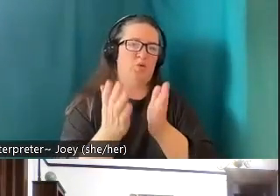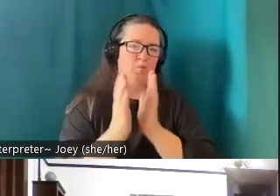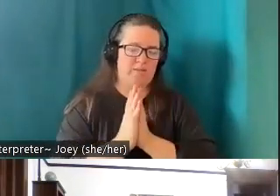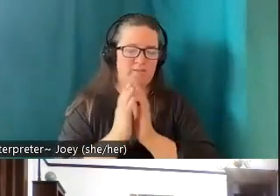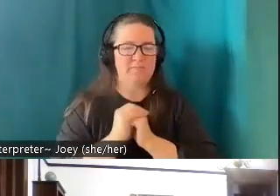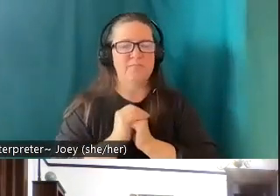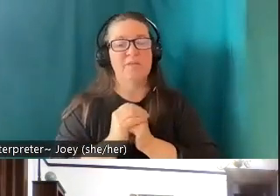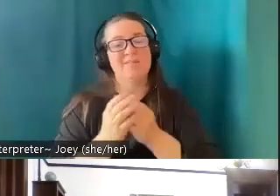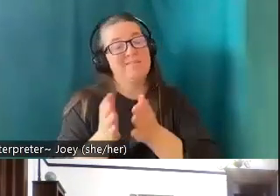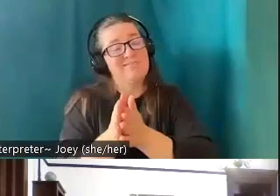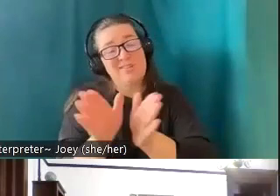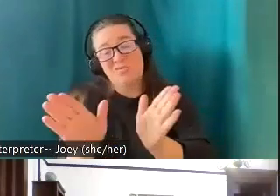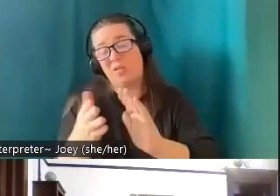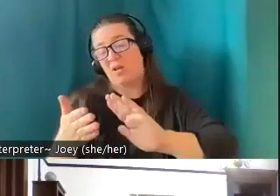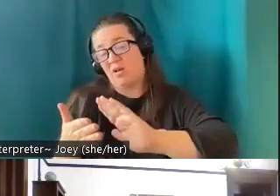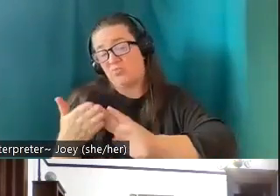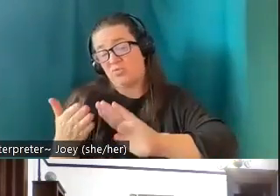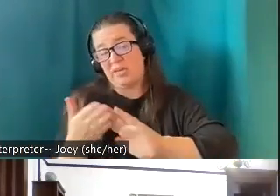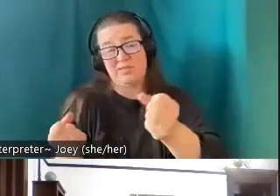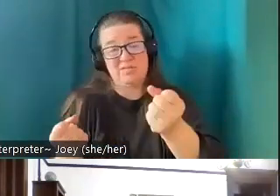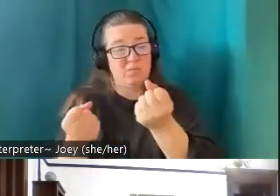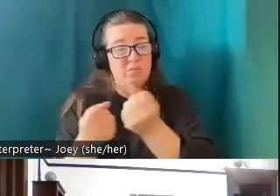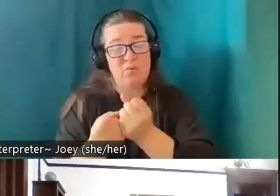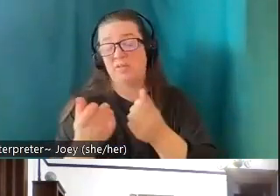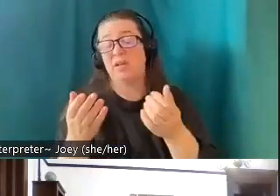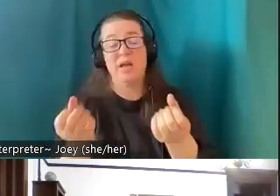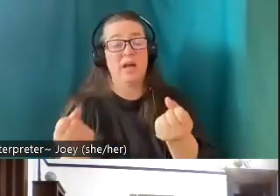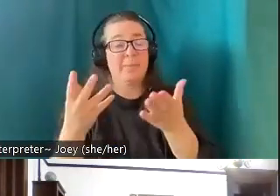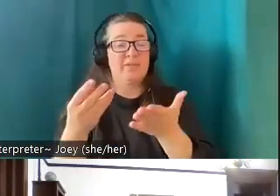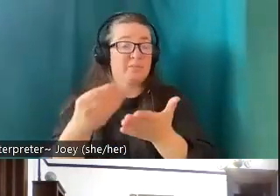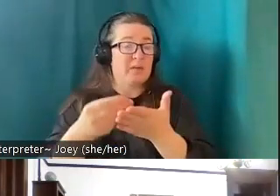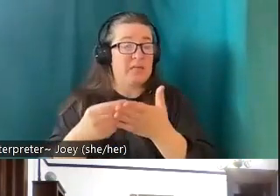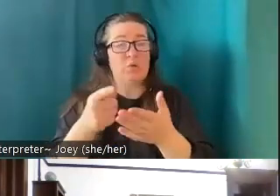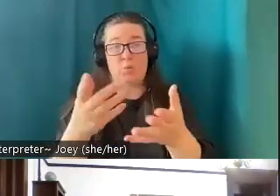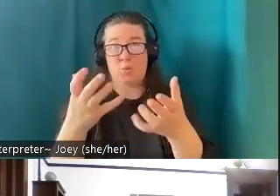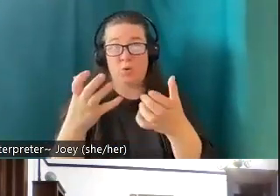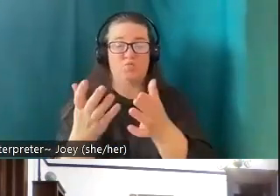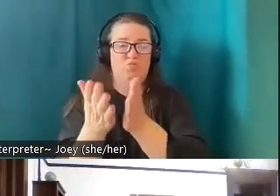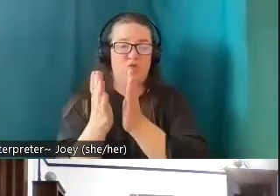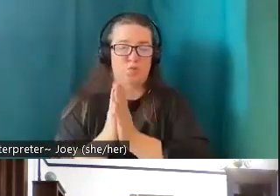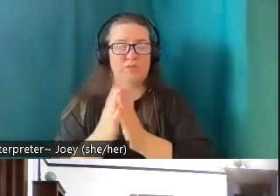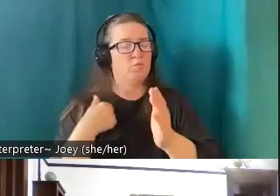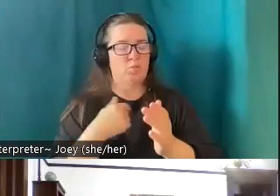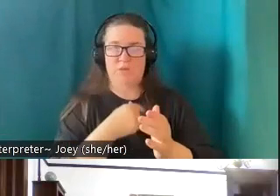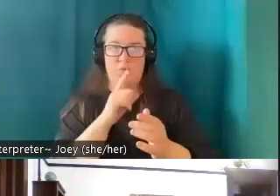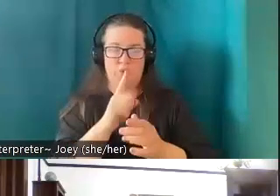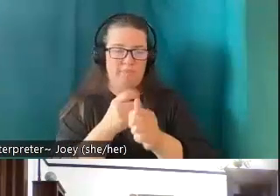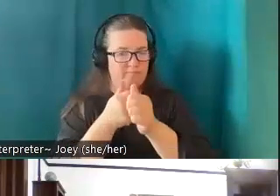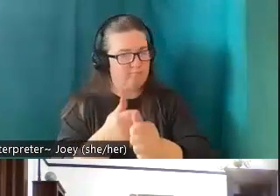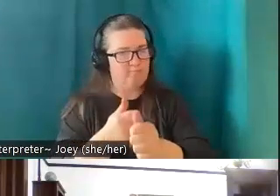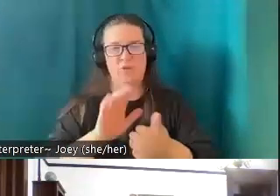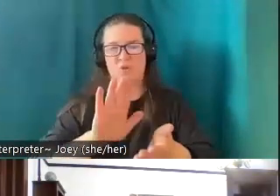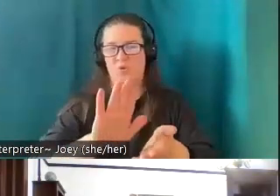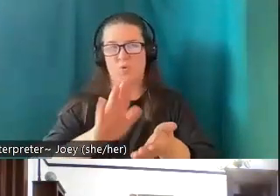at the discretion of your organization how much funding you'd like to request. We really defer to you on what would most help